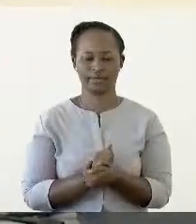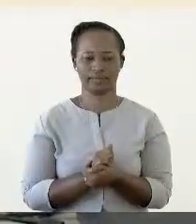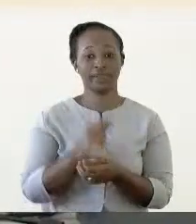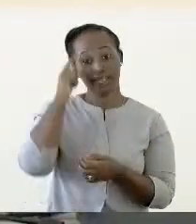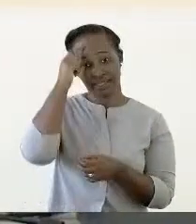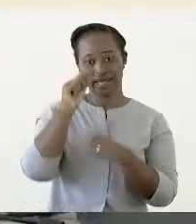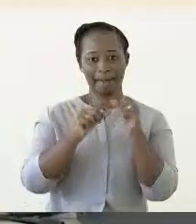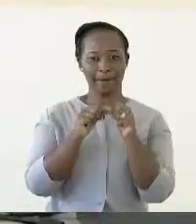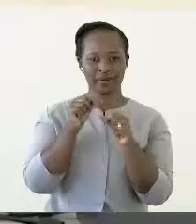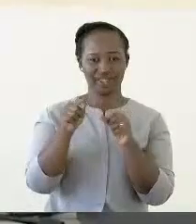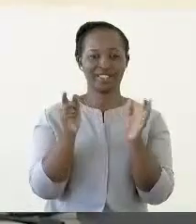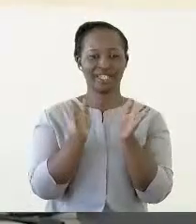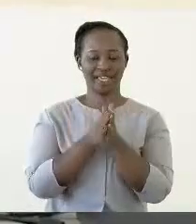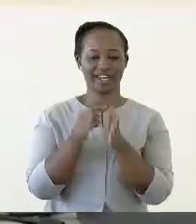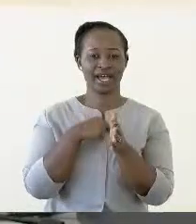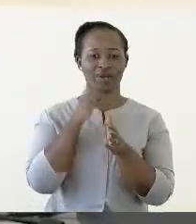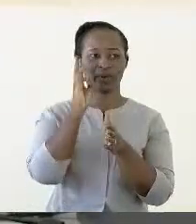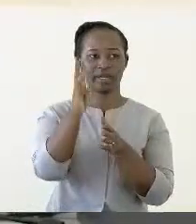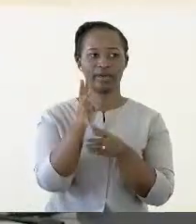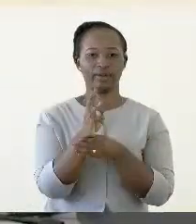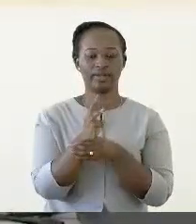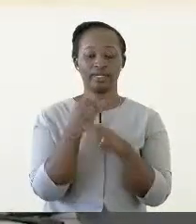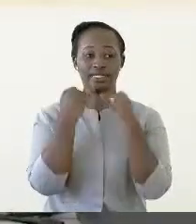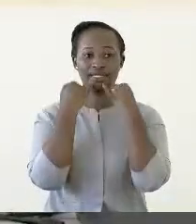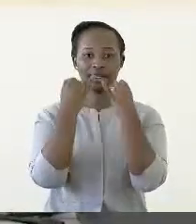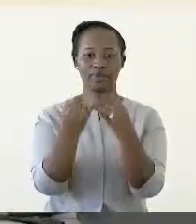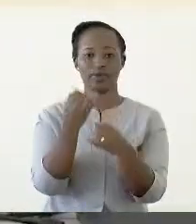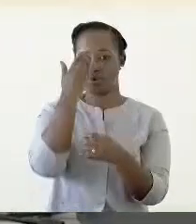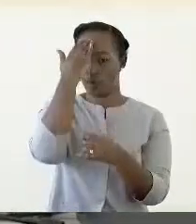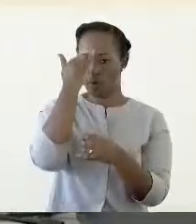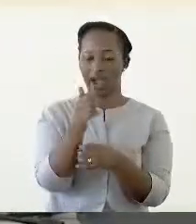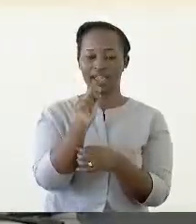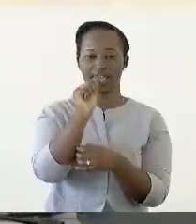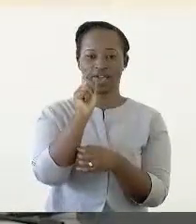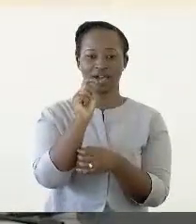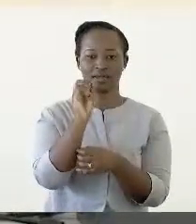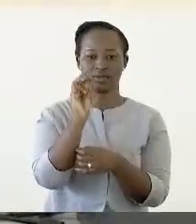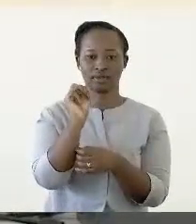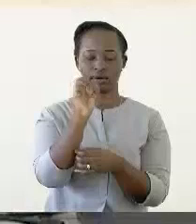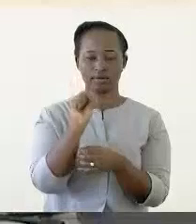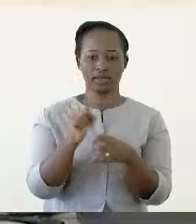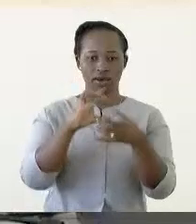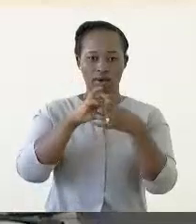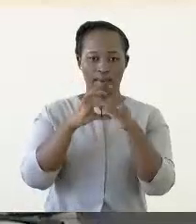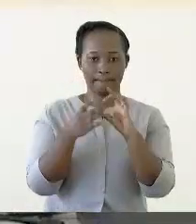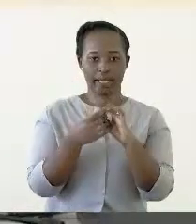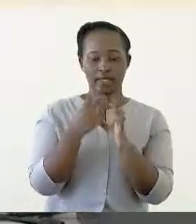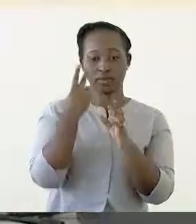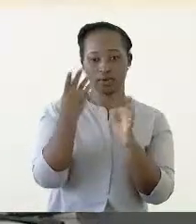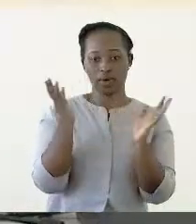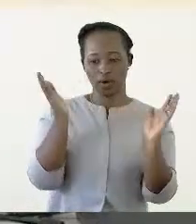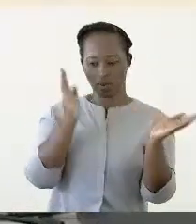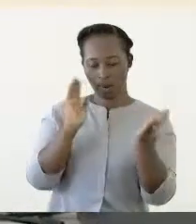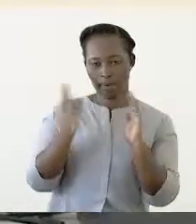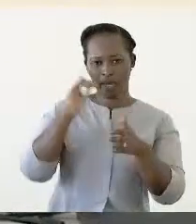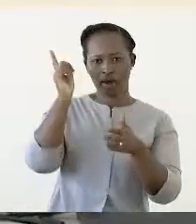Think about it, and I will tell you why the atoms combine to let you compare what